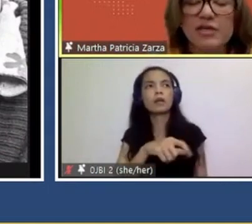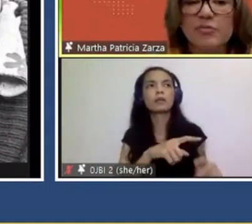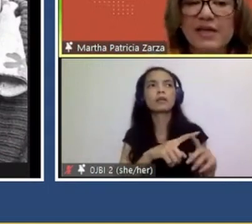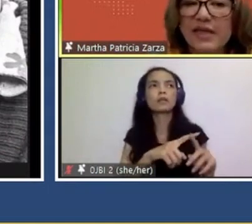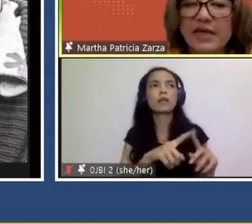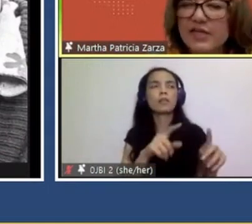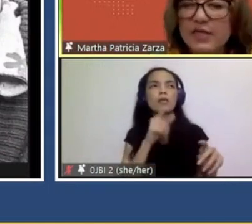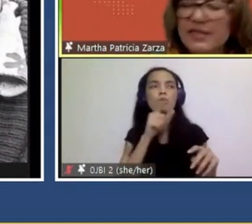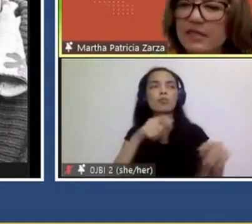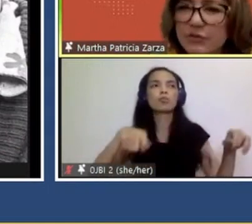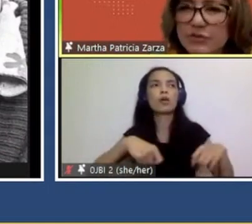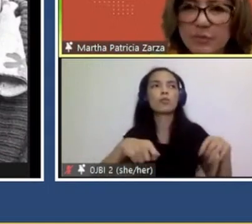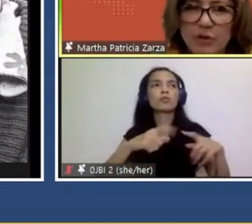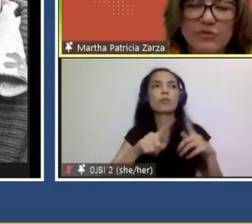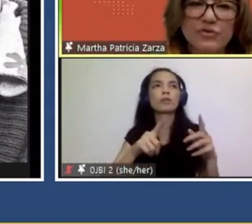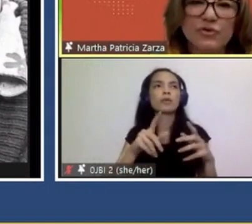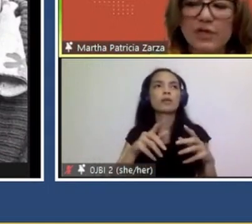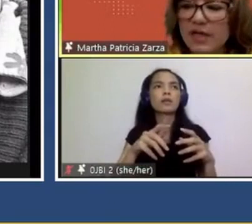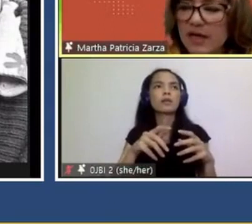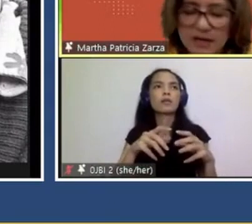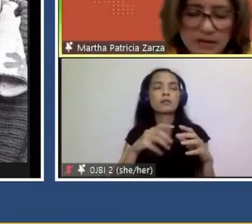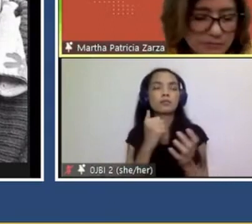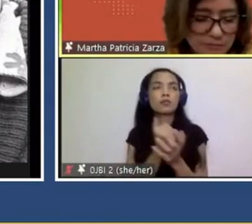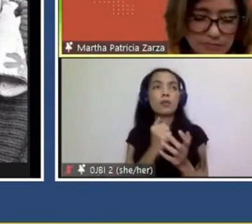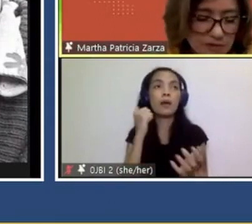kitchen, but they actually didn't use the product. So